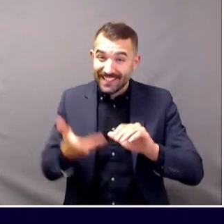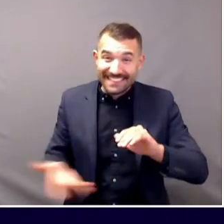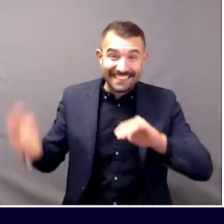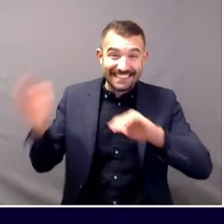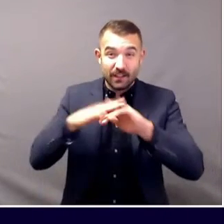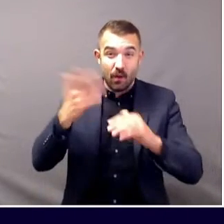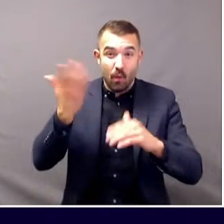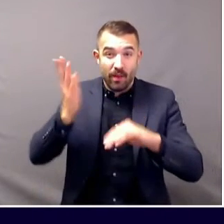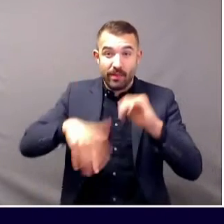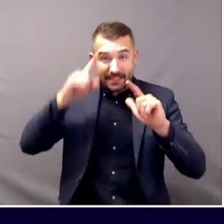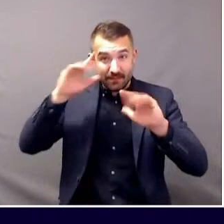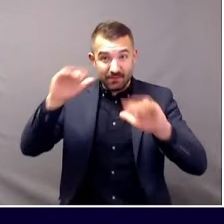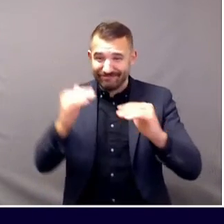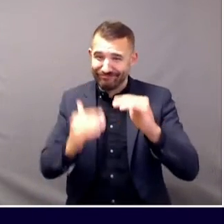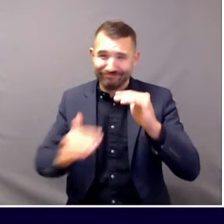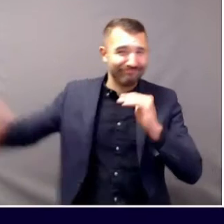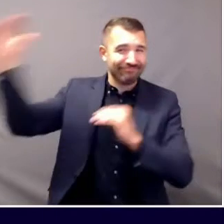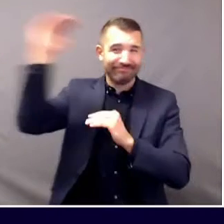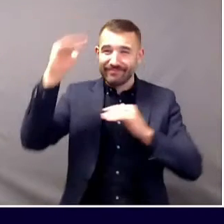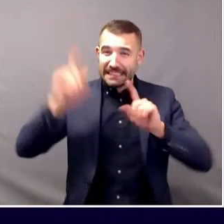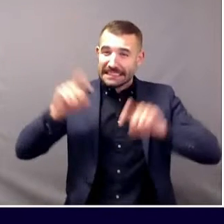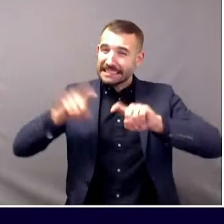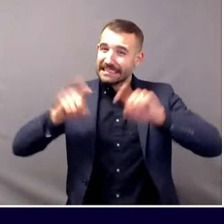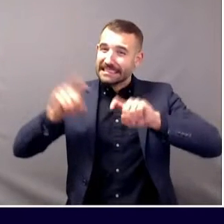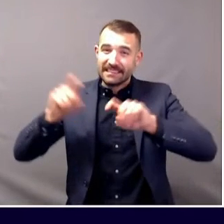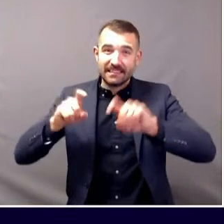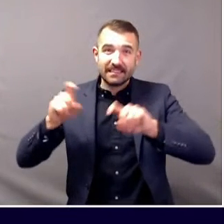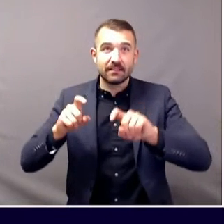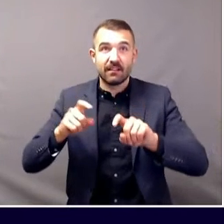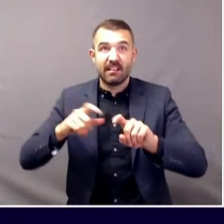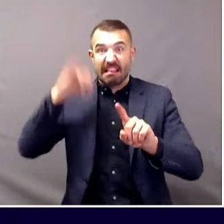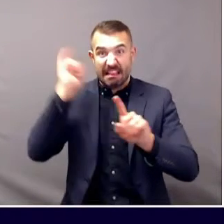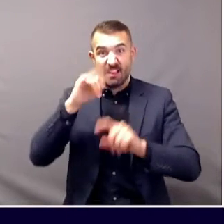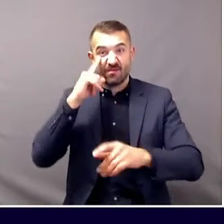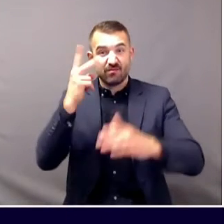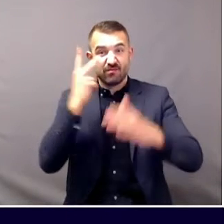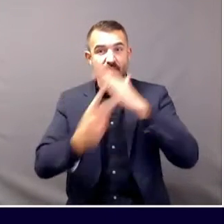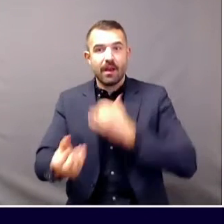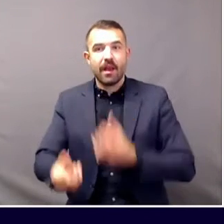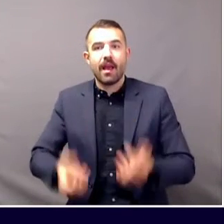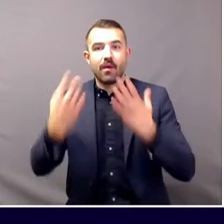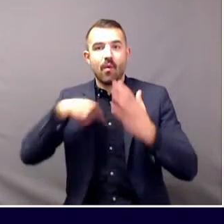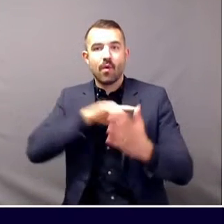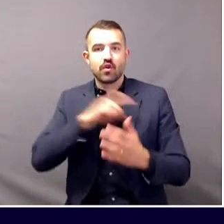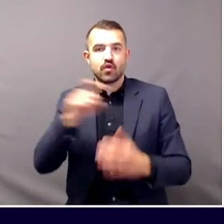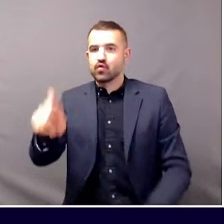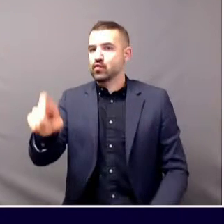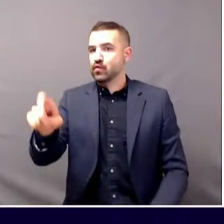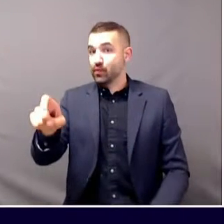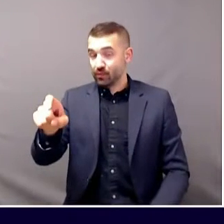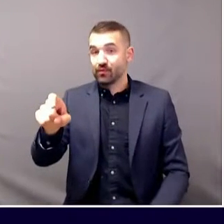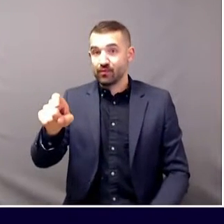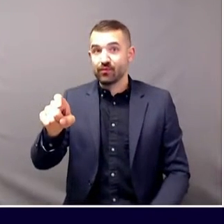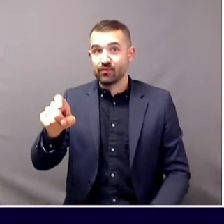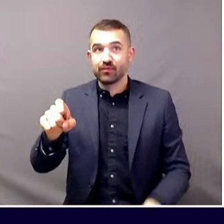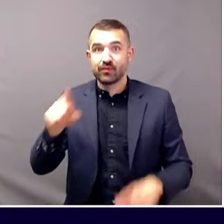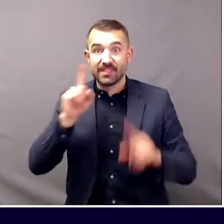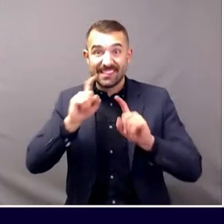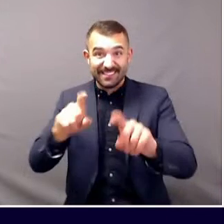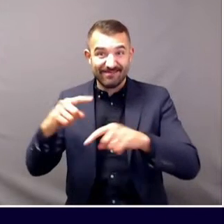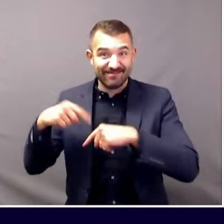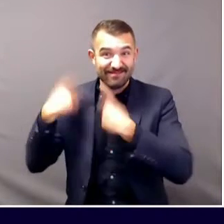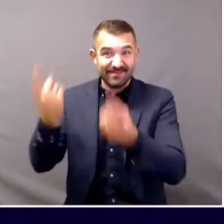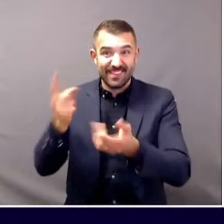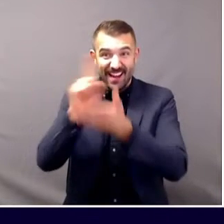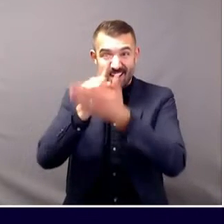cases are, and offers a prediction for how much testing we should be doing. And for weeks now, we have thankfully been